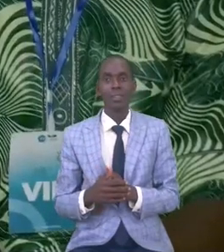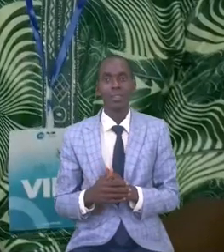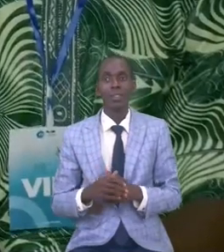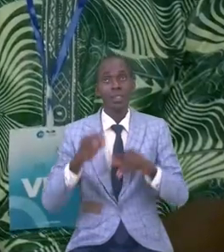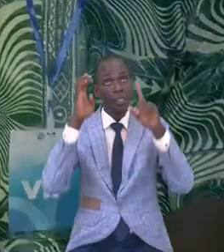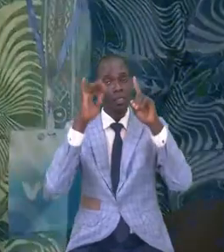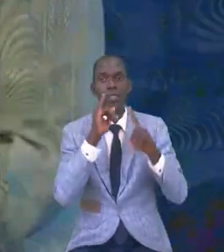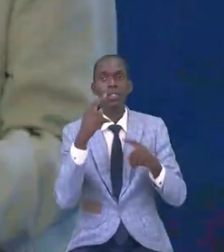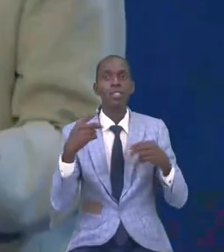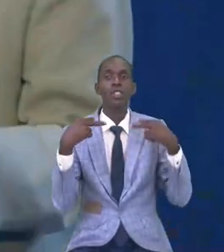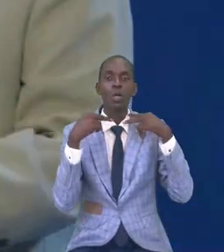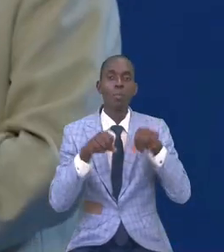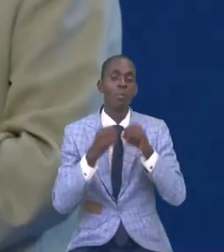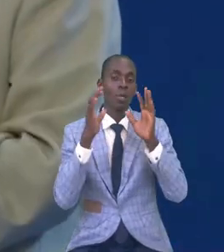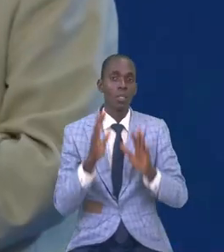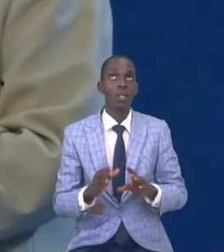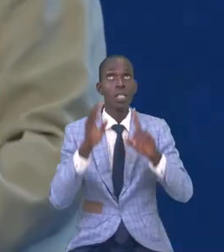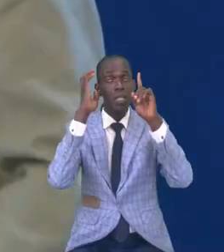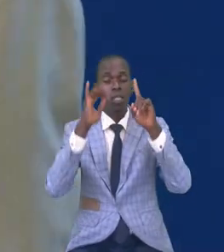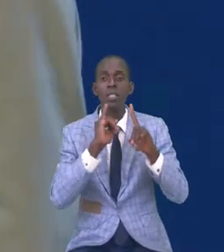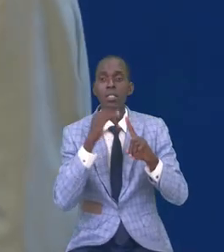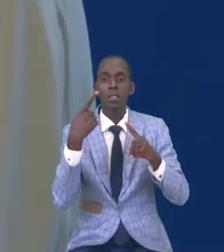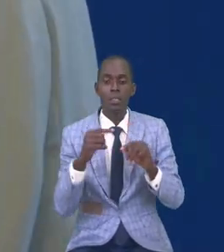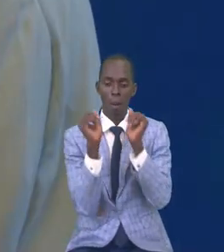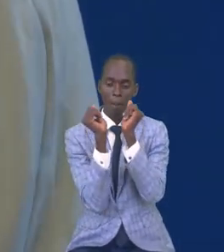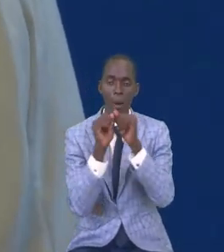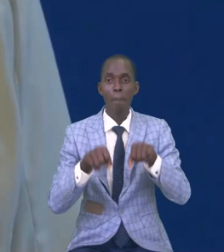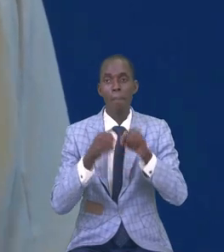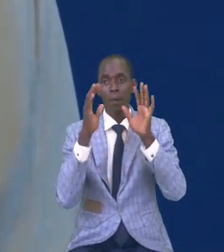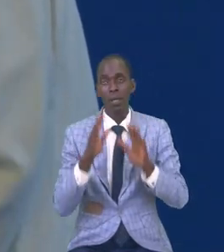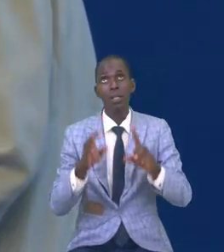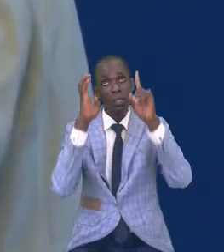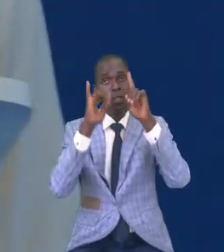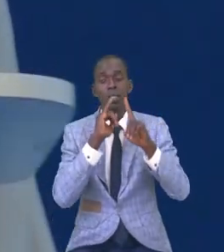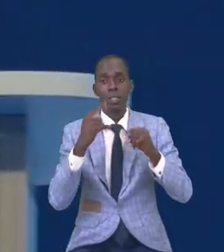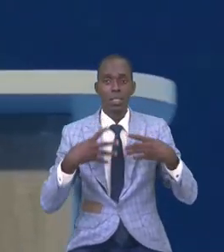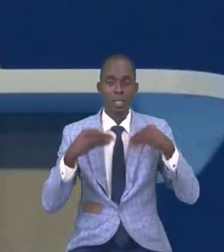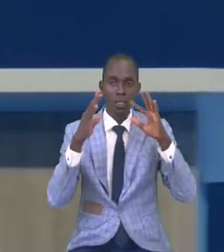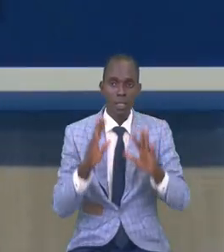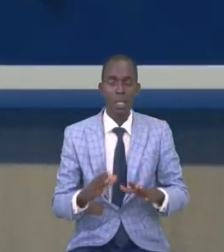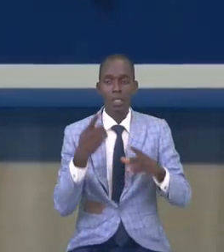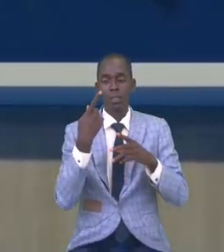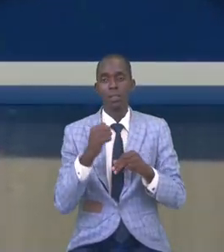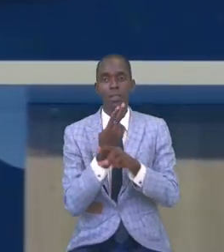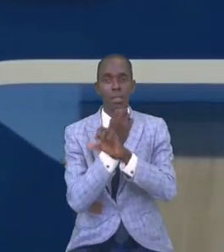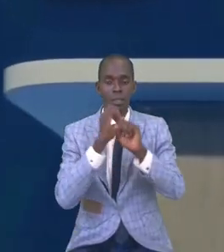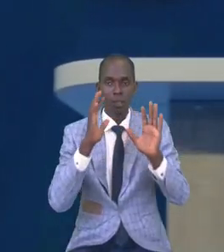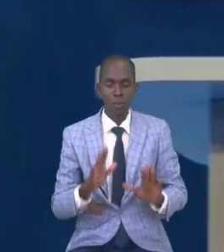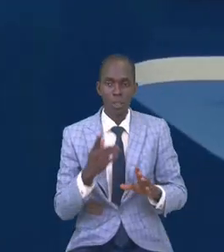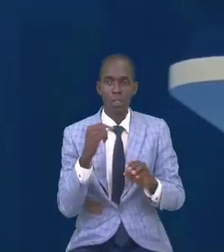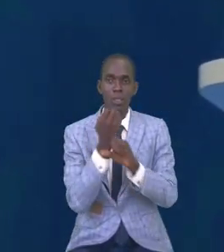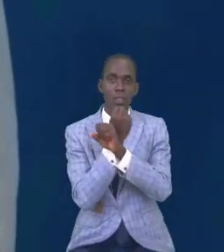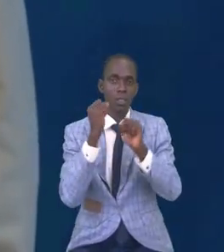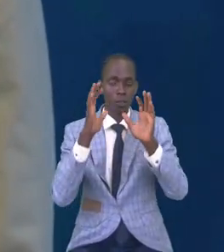breaker, is the bondage breaker, is the healer, is the savior, is the redeemer. And for you